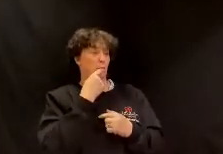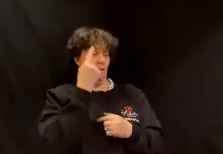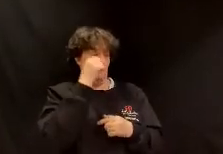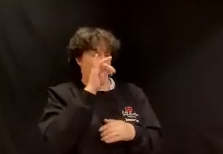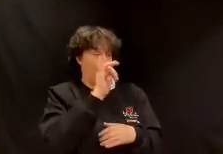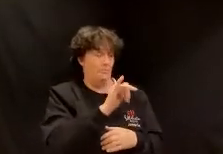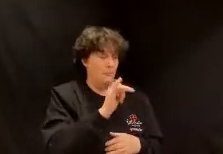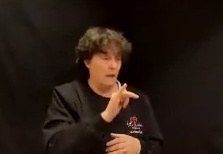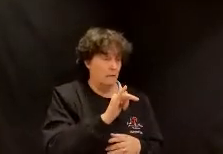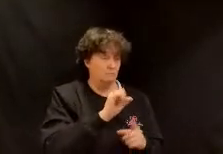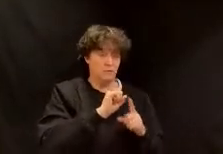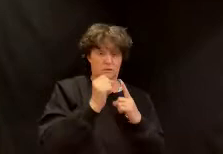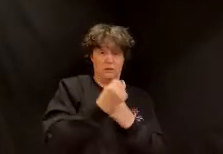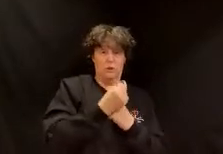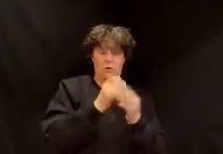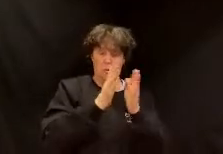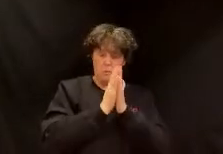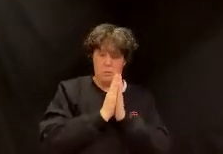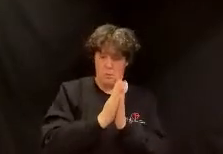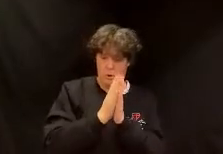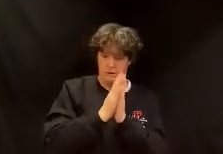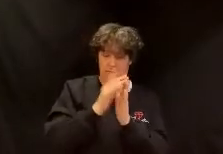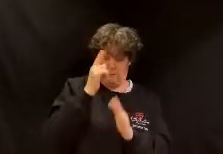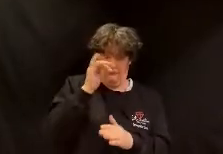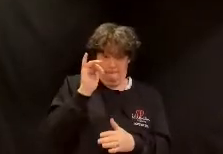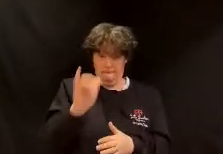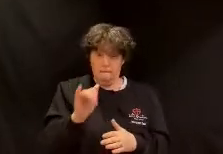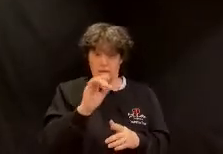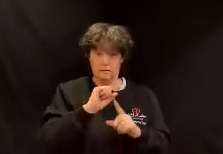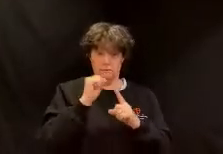situation and praying about your situations?